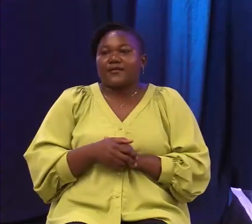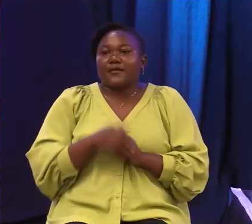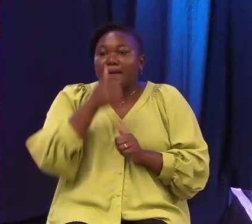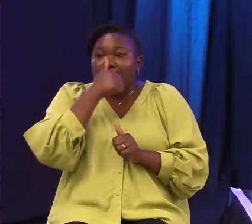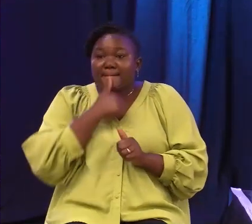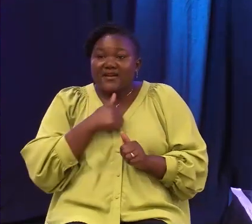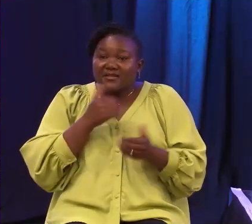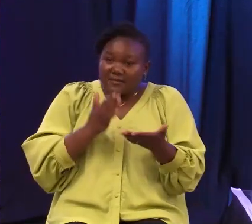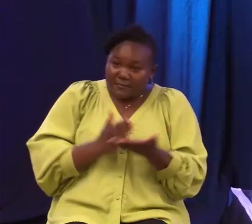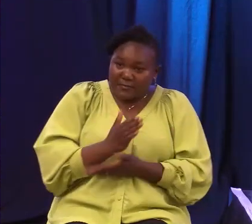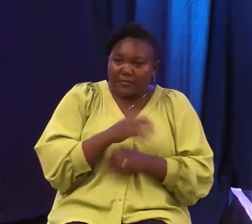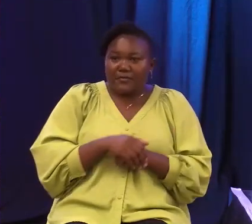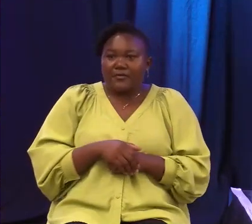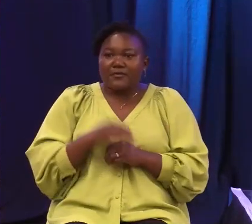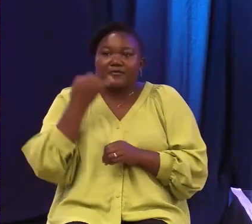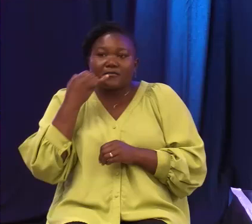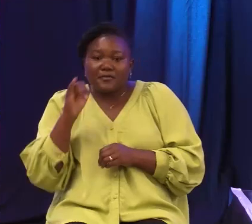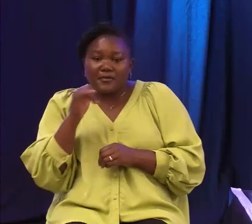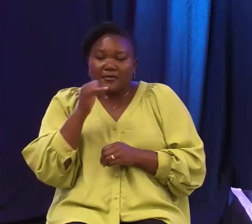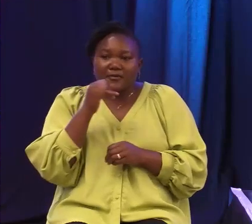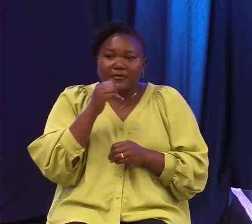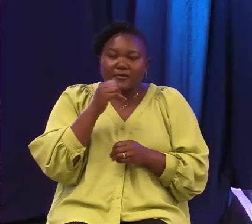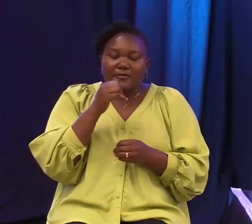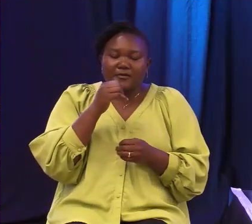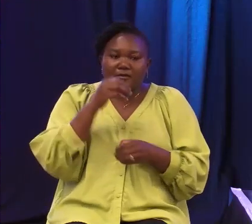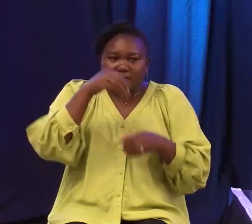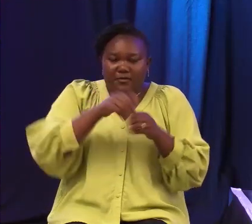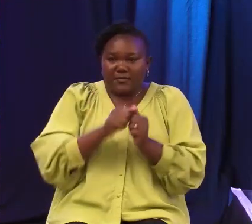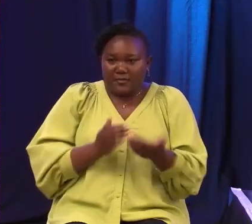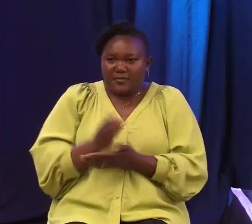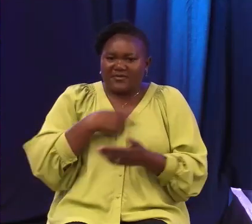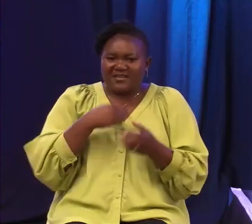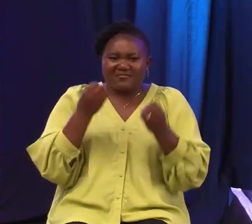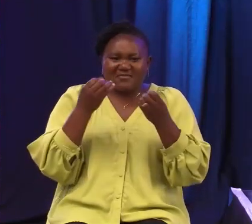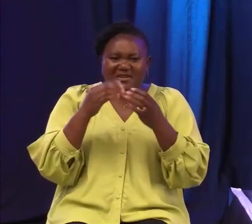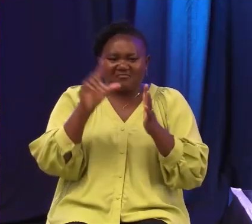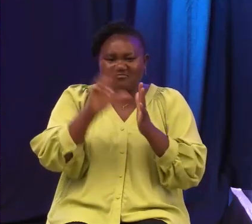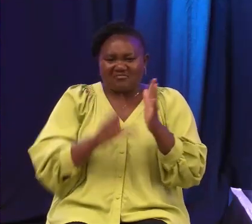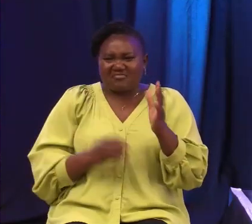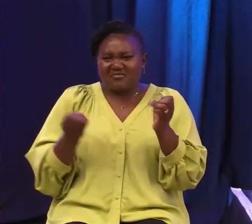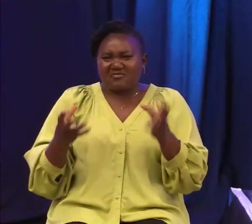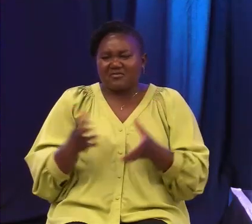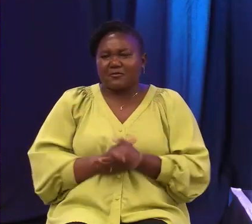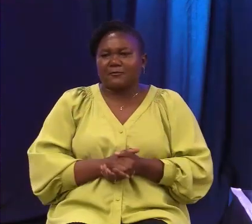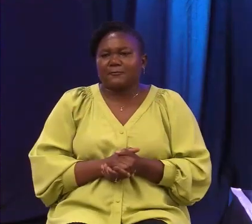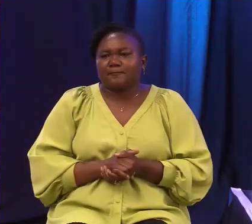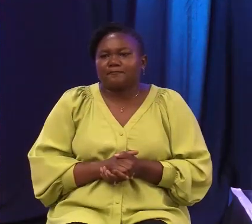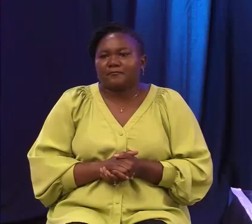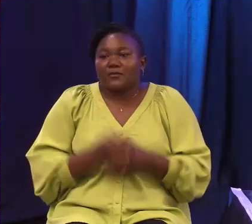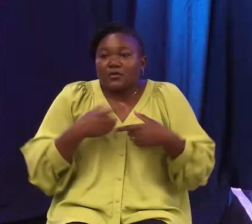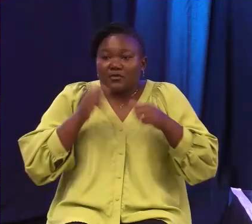privacy, right to inform, and I think we can even prolong the list. Let us